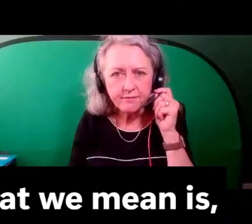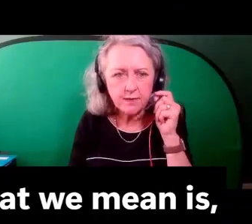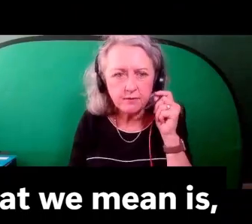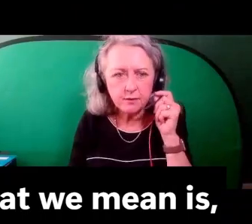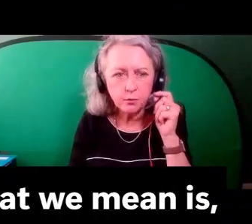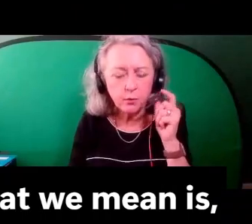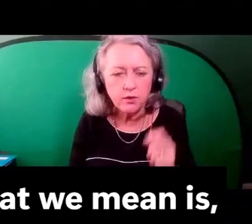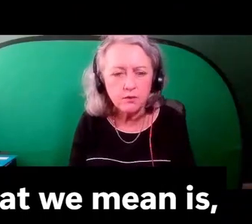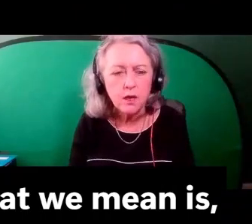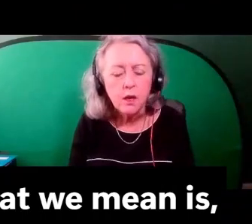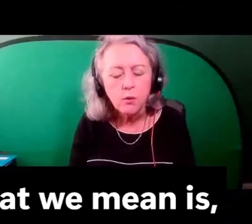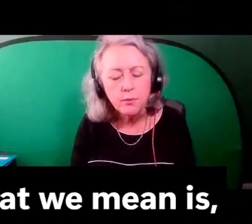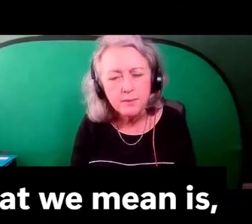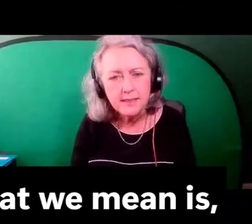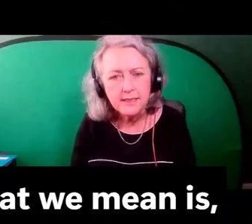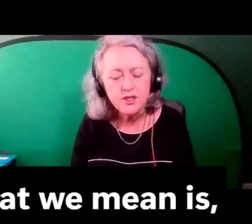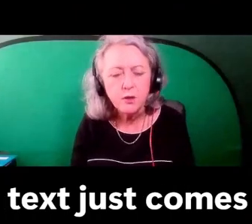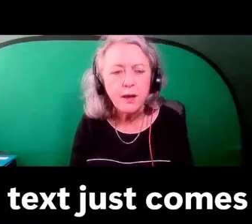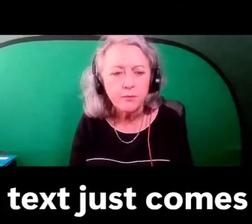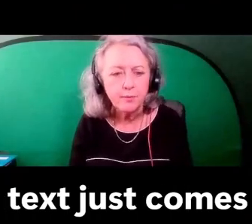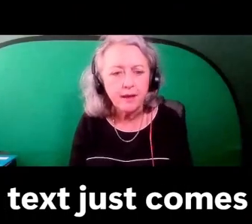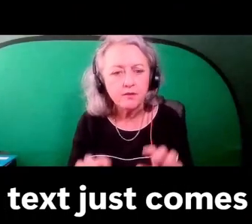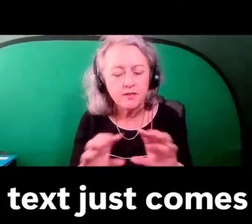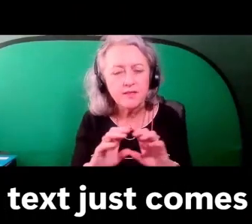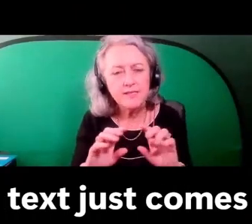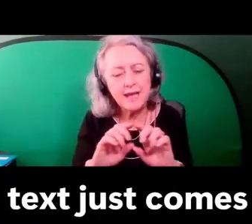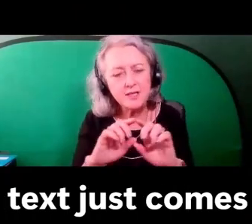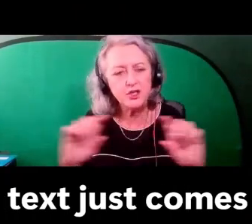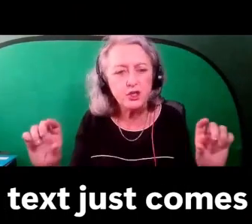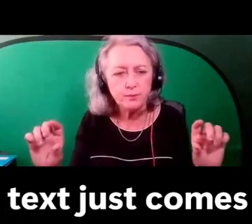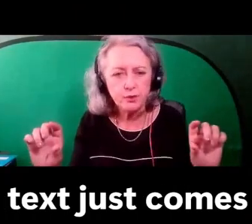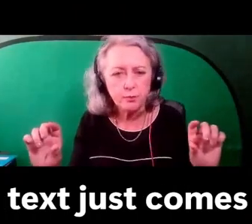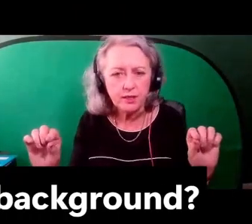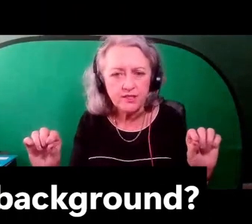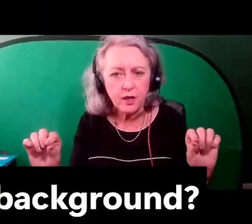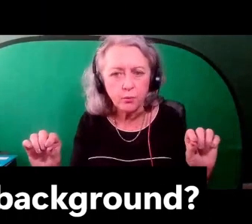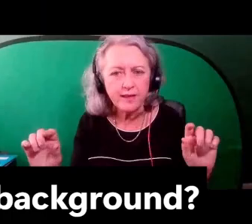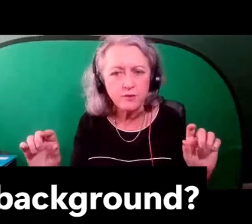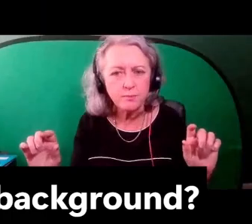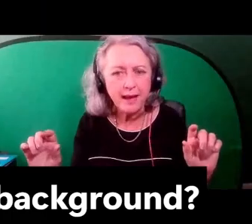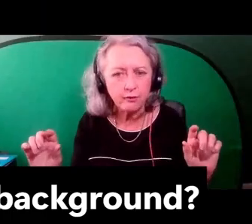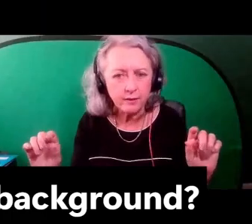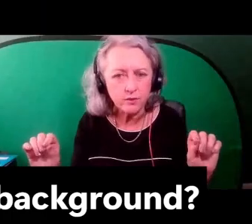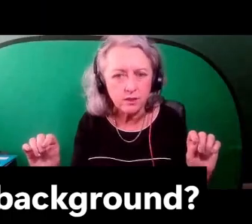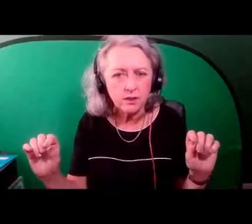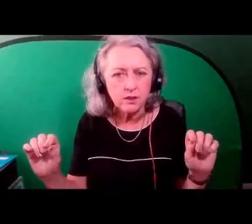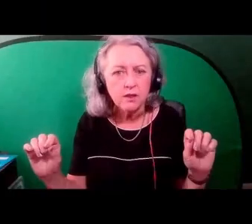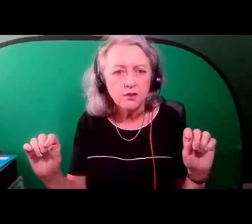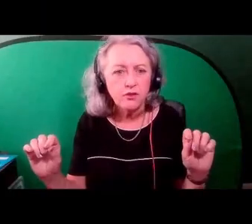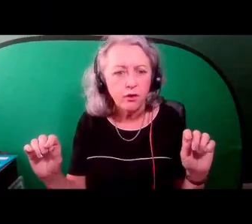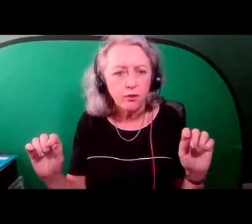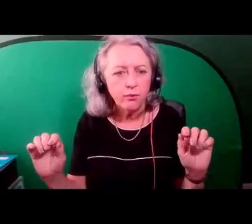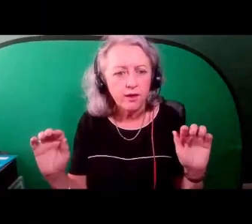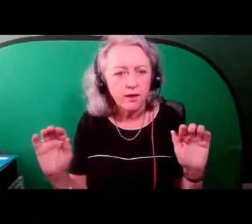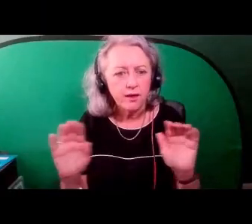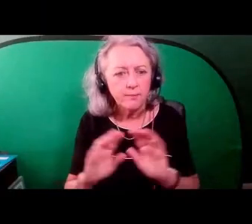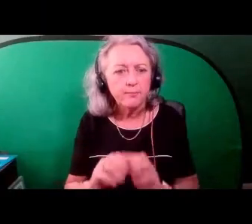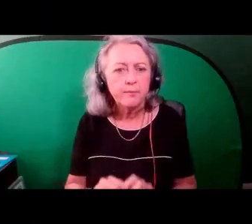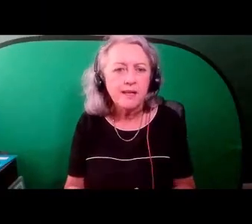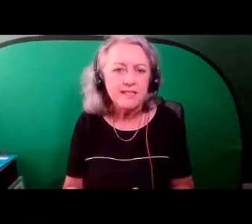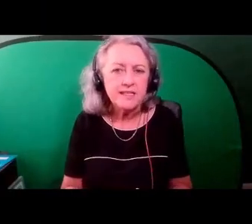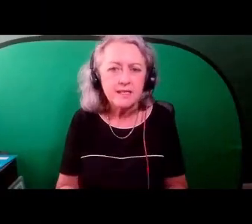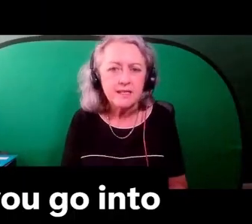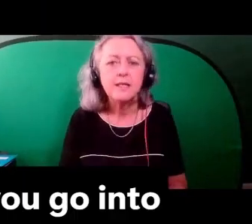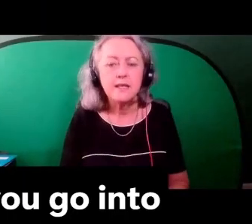that? Sorry, Matthew. Sure. What we mean is, how the text just comes up on its own without a background. So yeah,